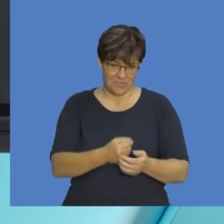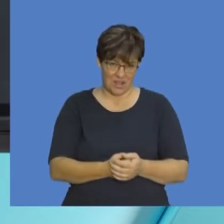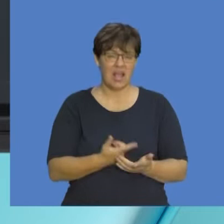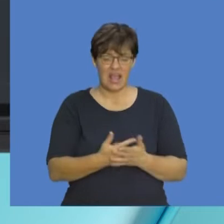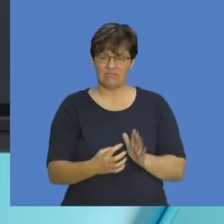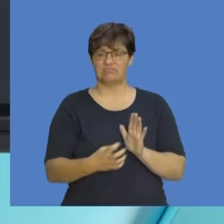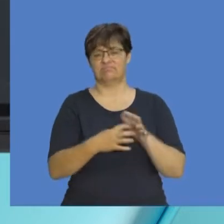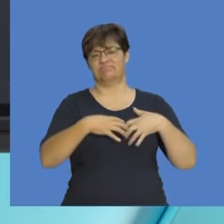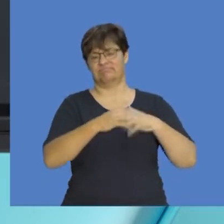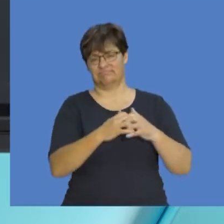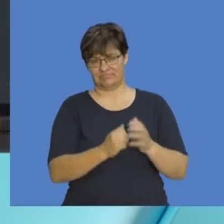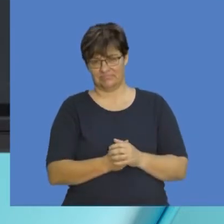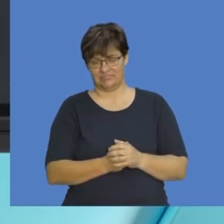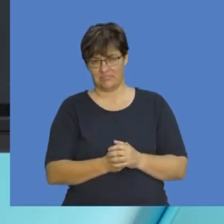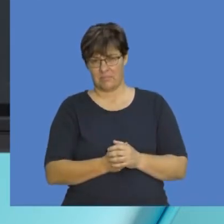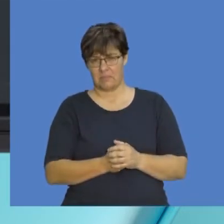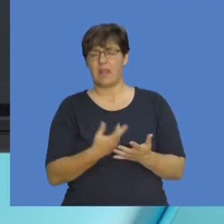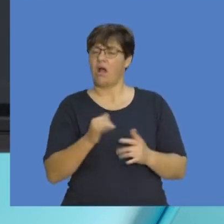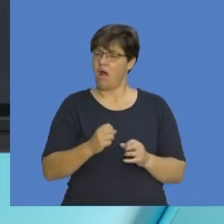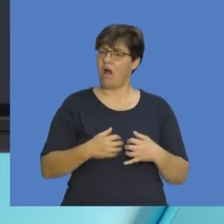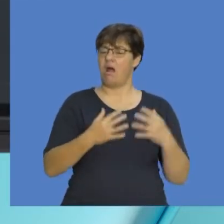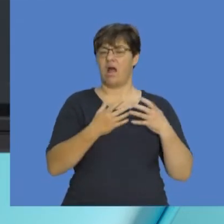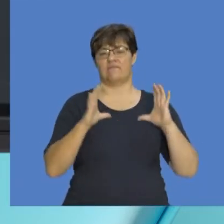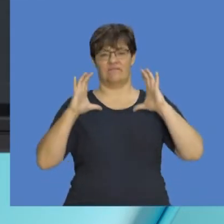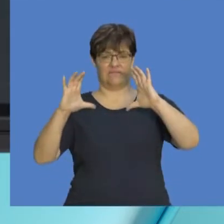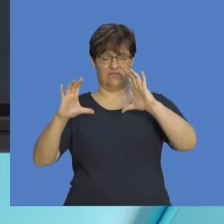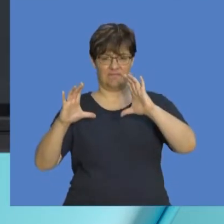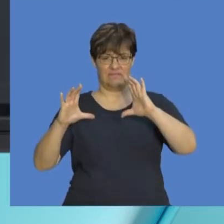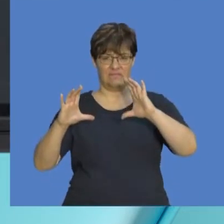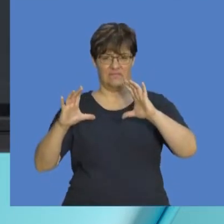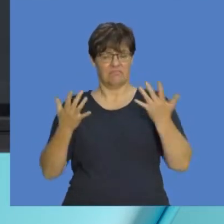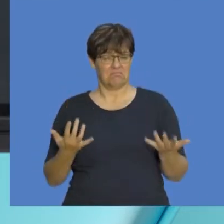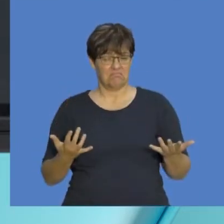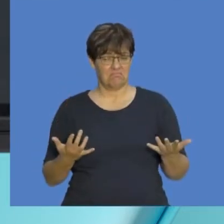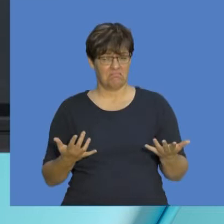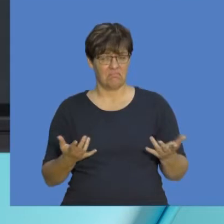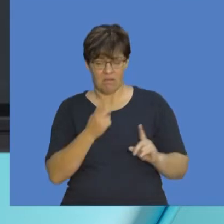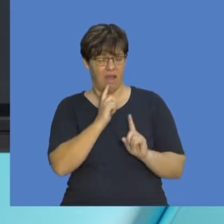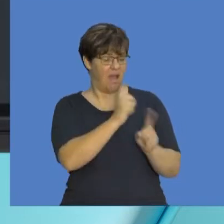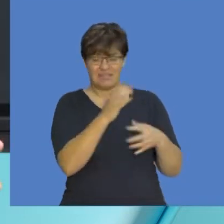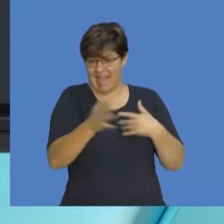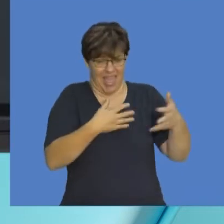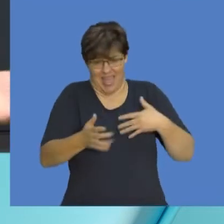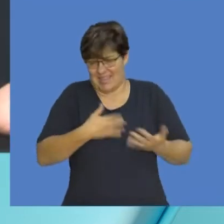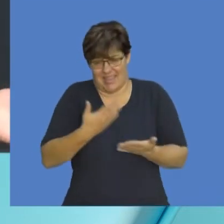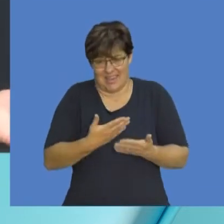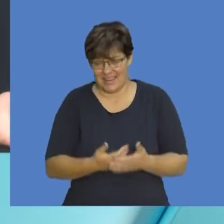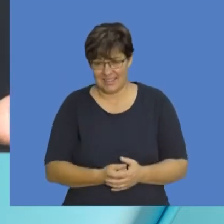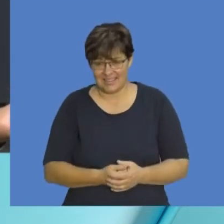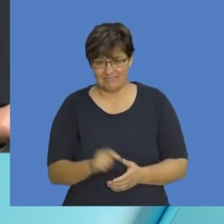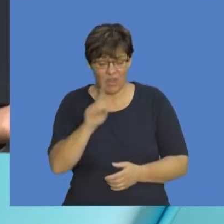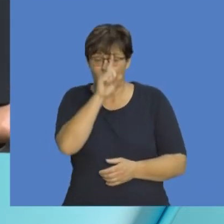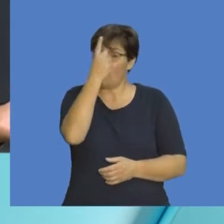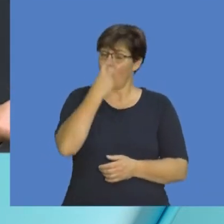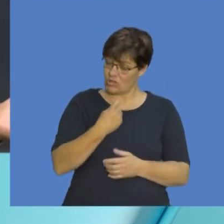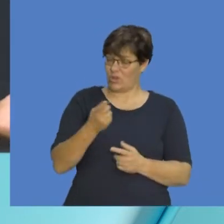answer from that pie chart if it's drawn for us. Initially, we had a pie chart. Then we can answer